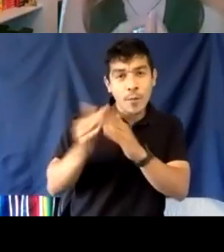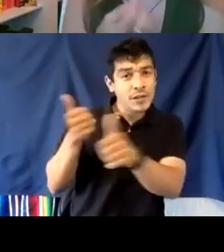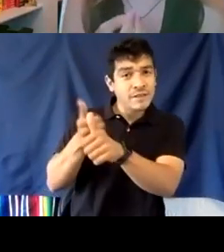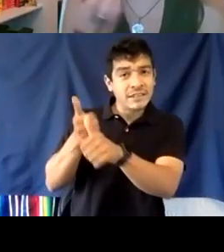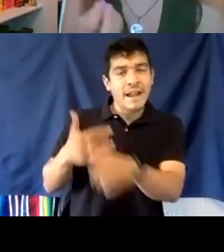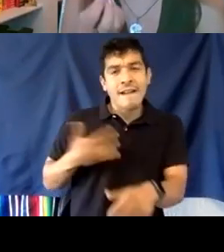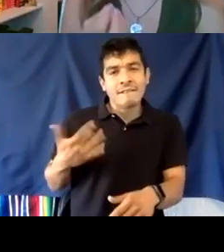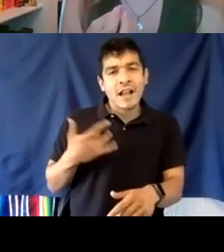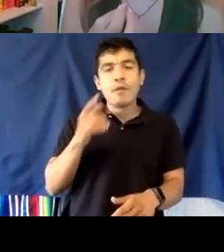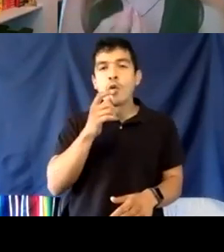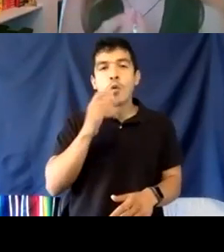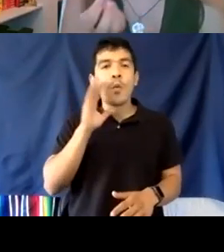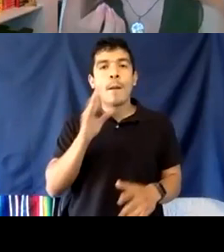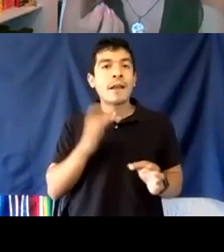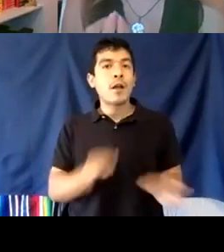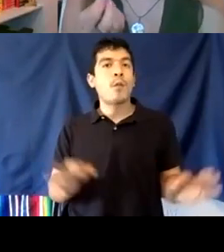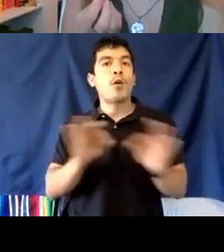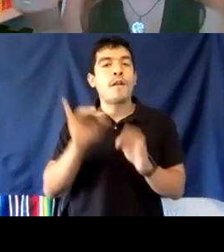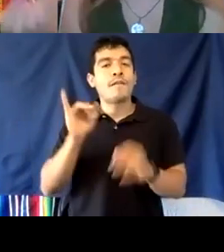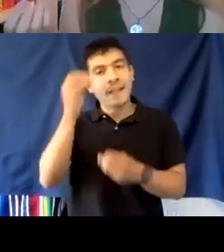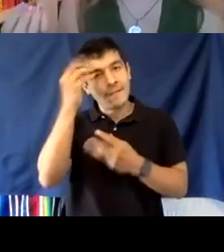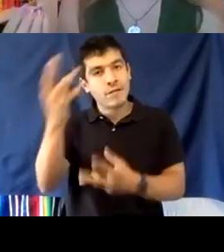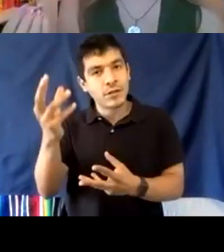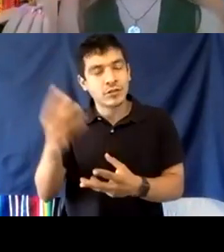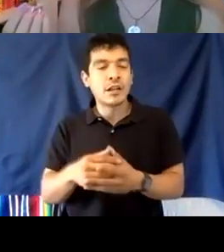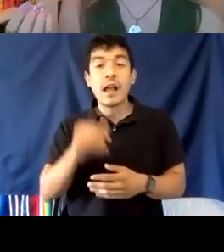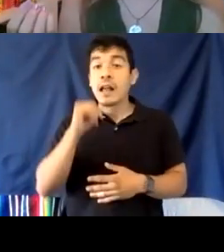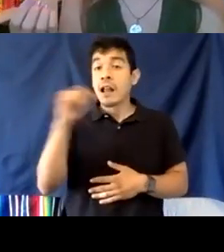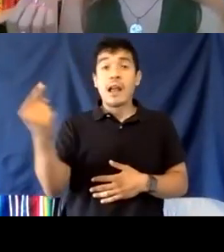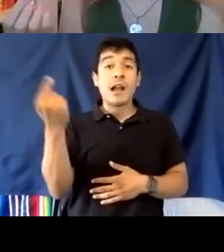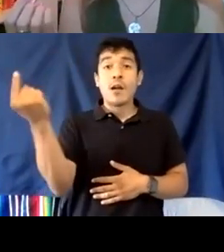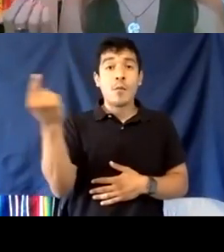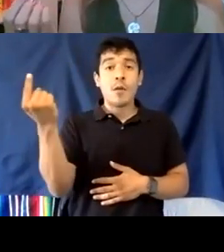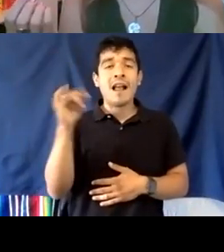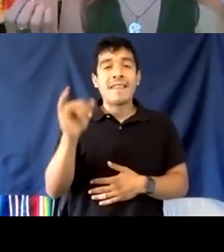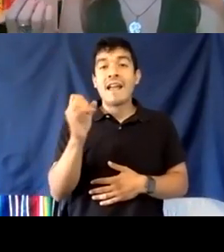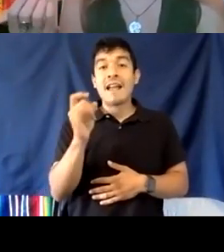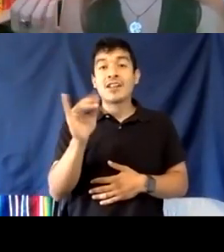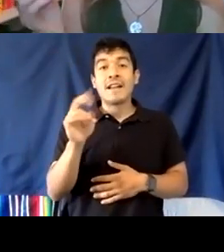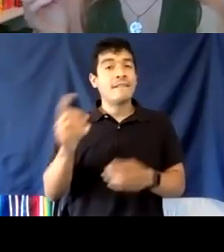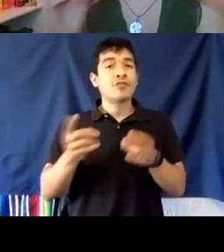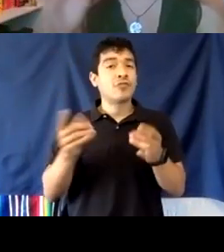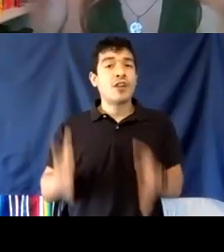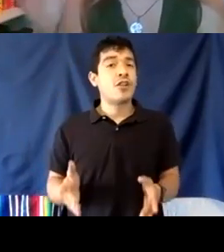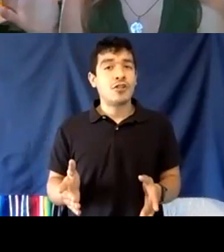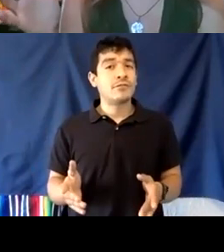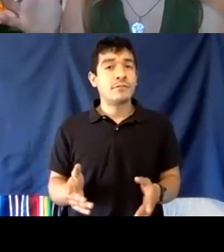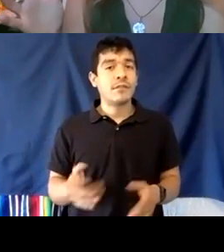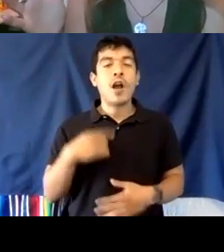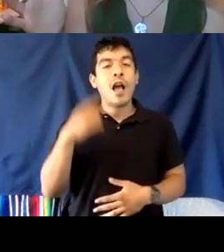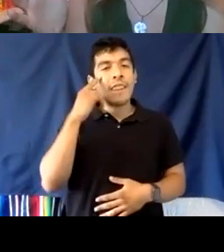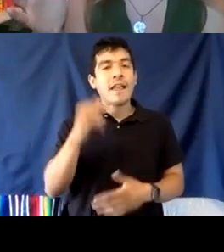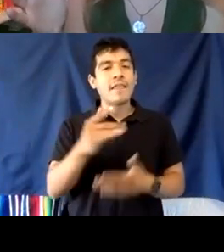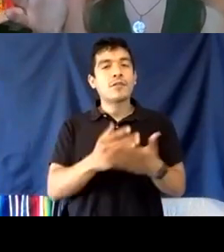about who would hold the information. It was not always the executive director. So I think that might be part of